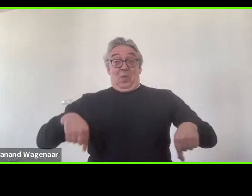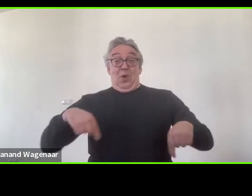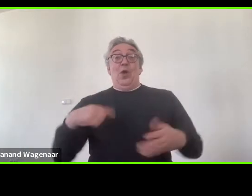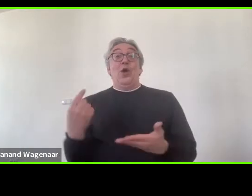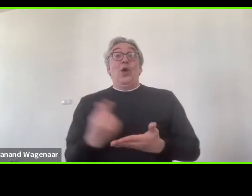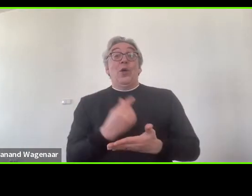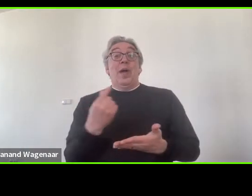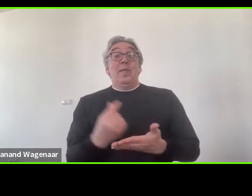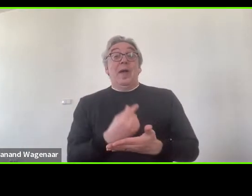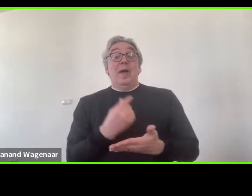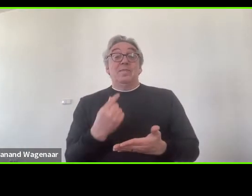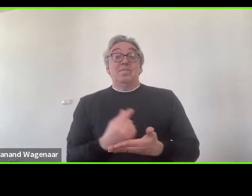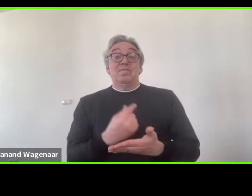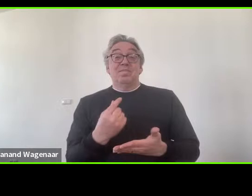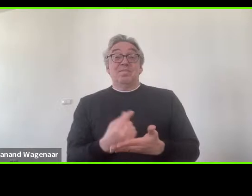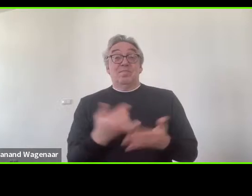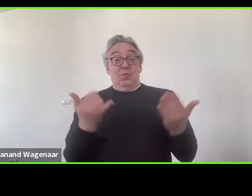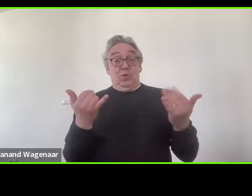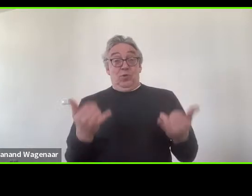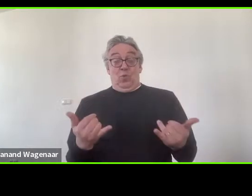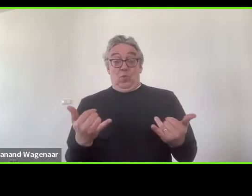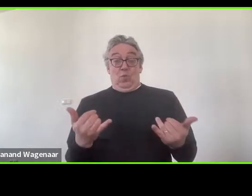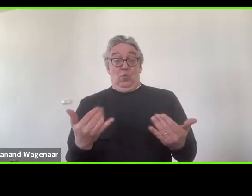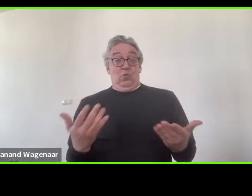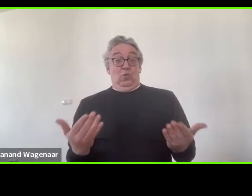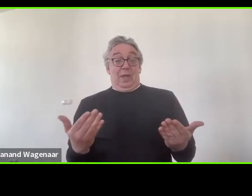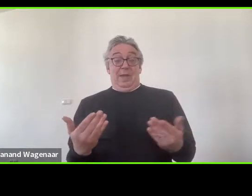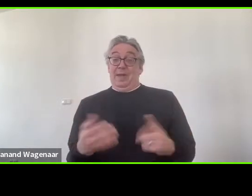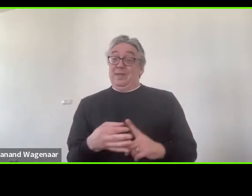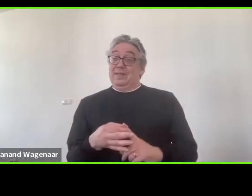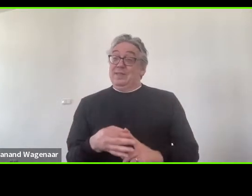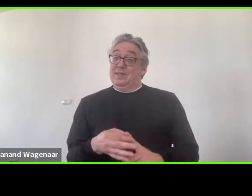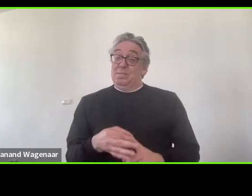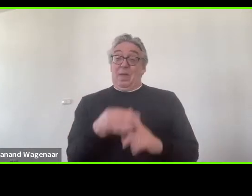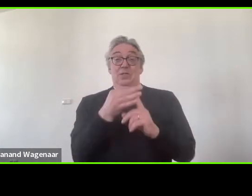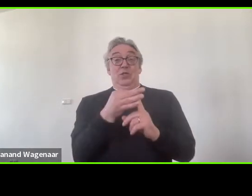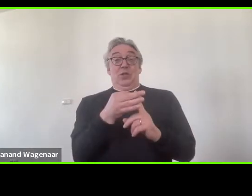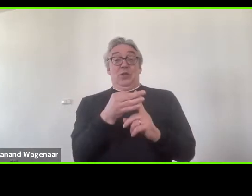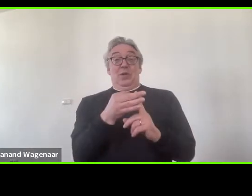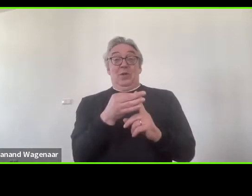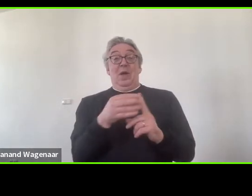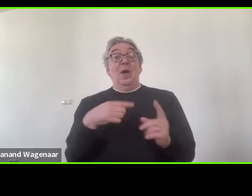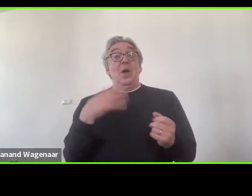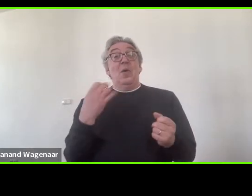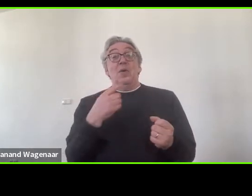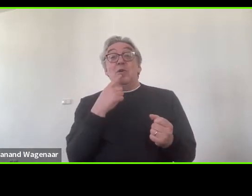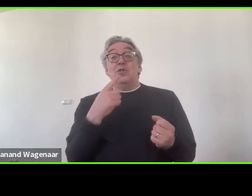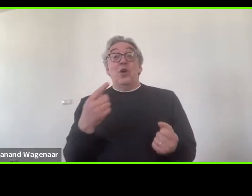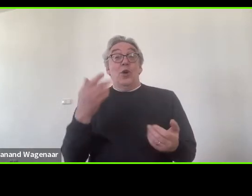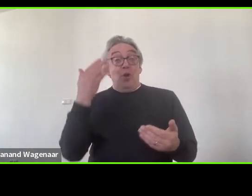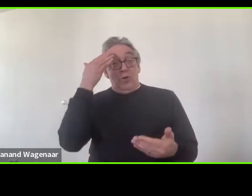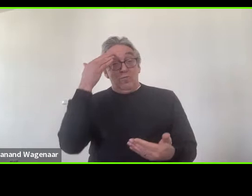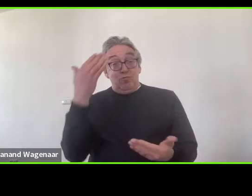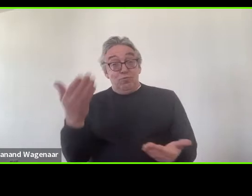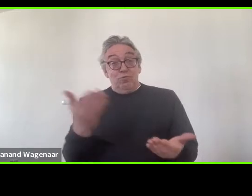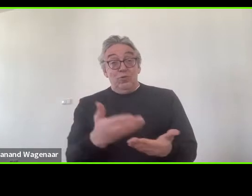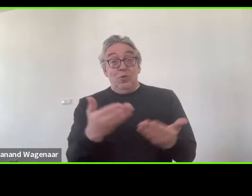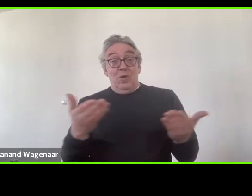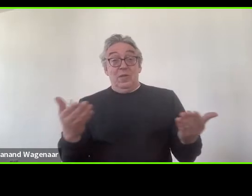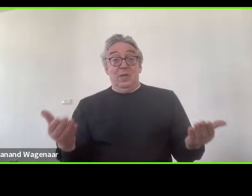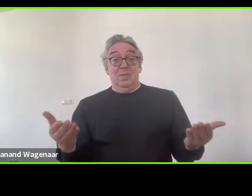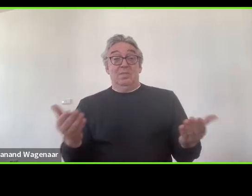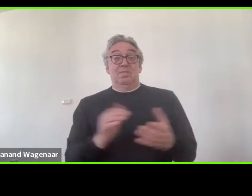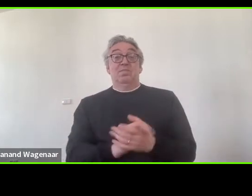on a special day and this special occasion. My life, my reality, Photovoice today exhibition